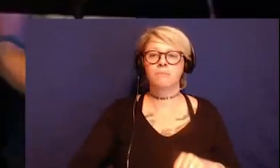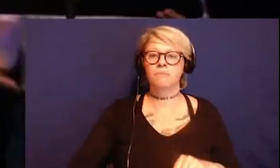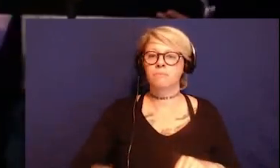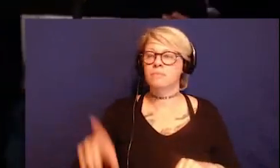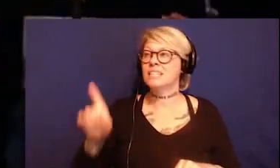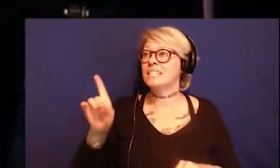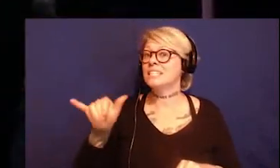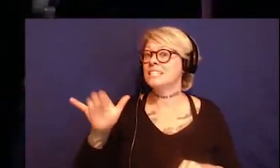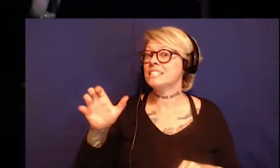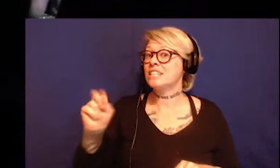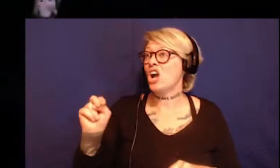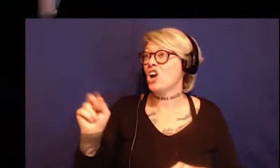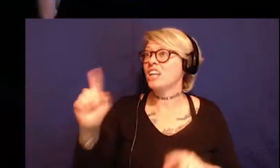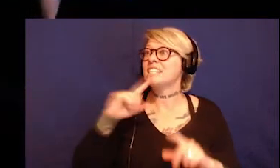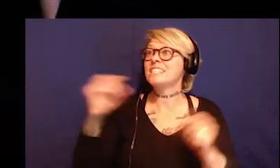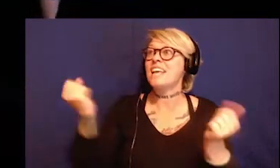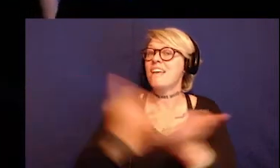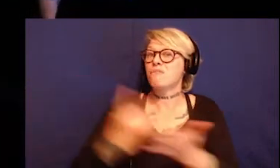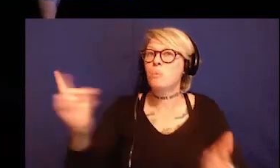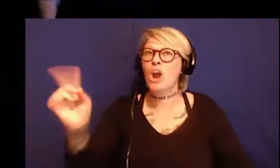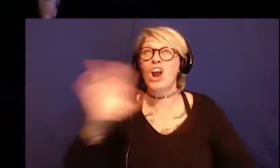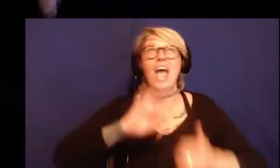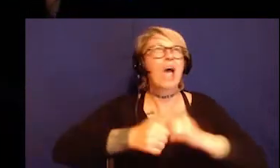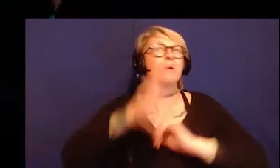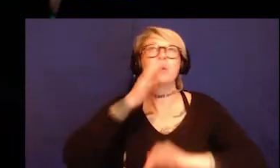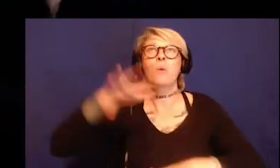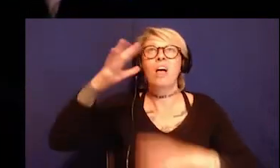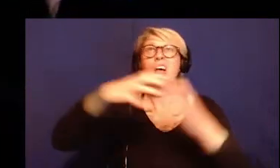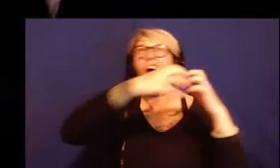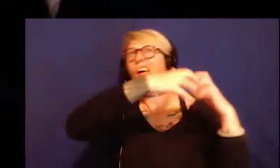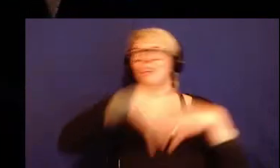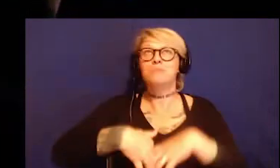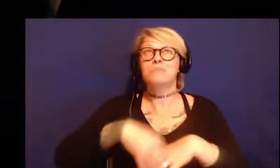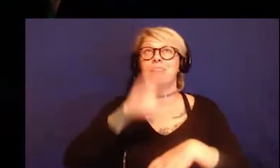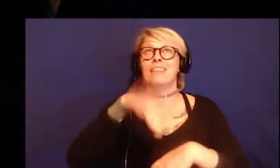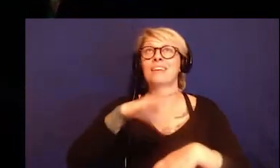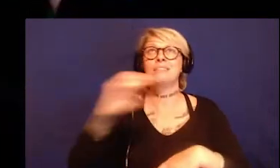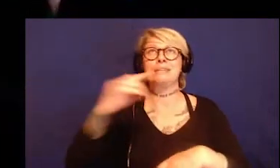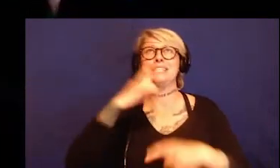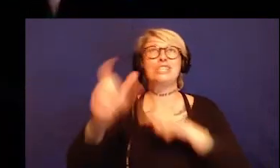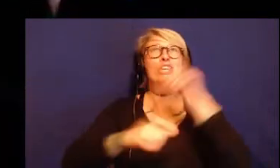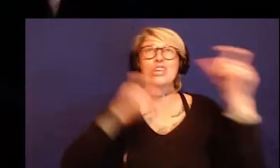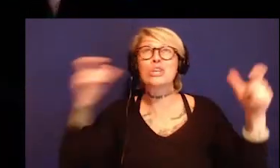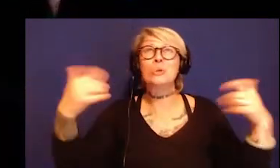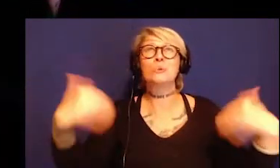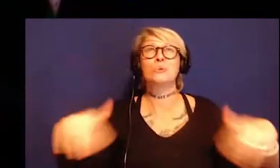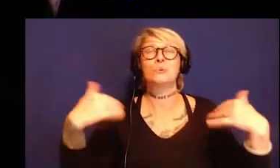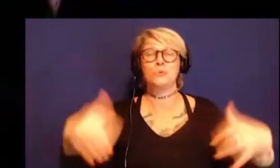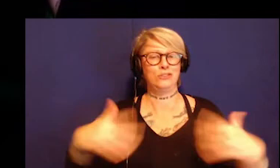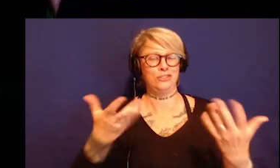Daikon is everywhere. How is he gonna take that down? It's just huge.